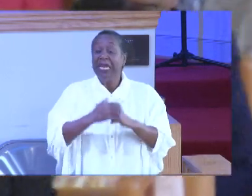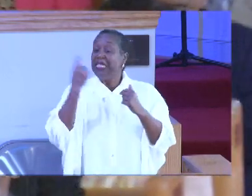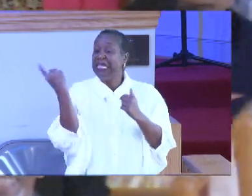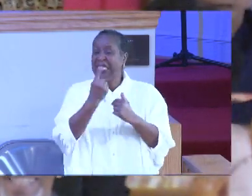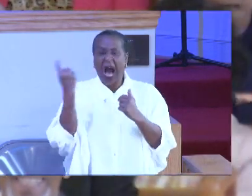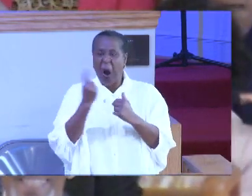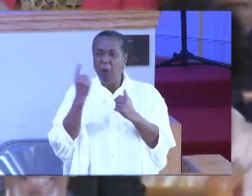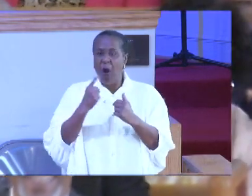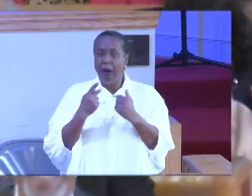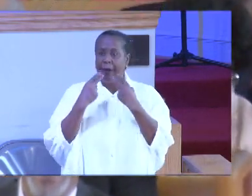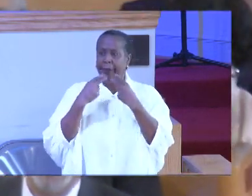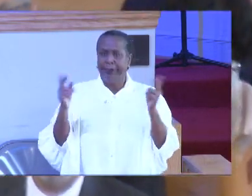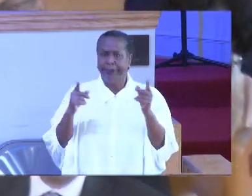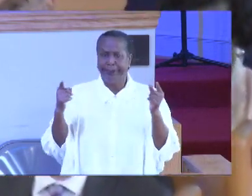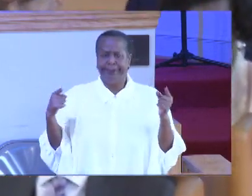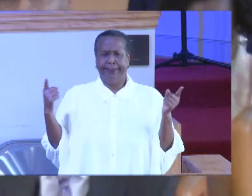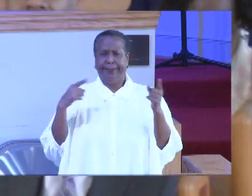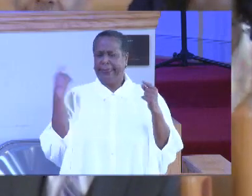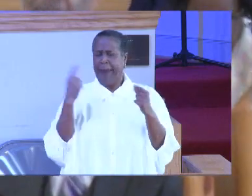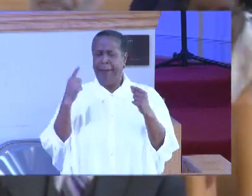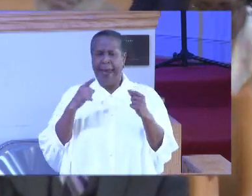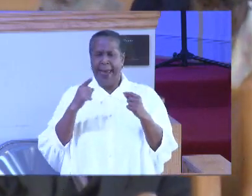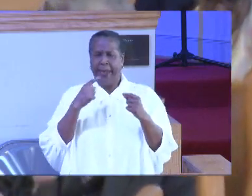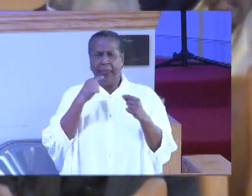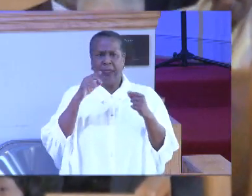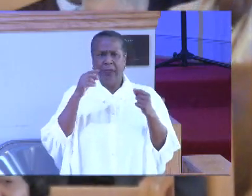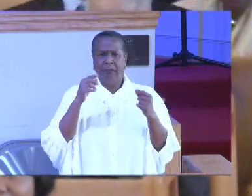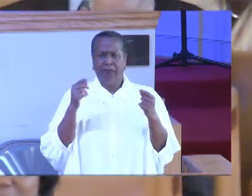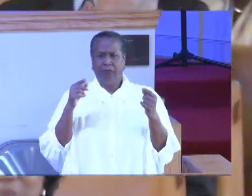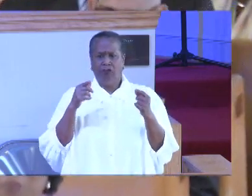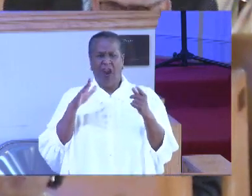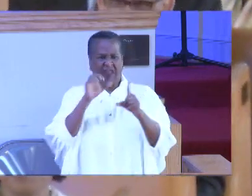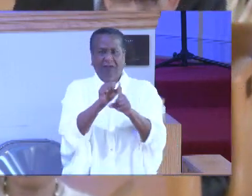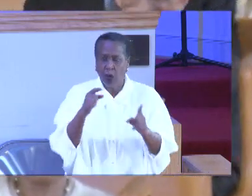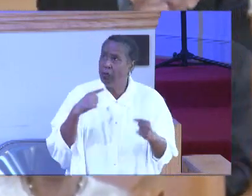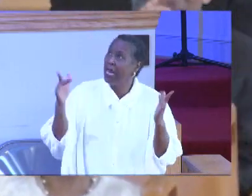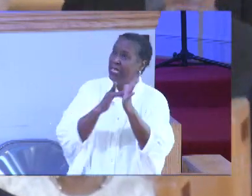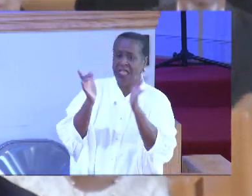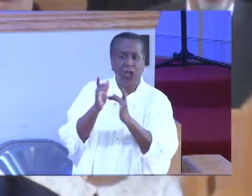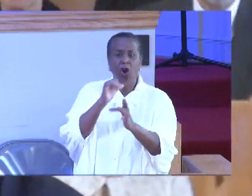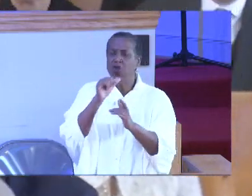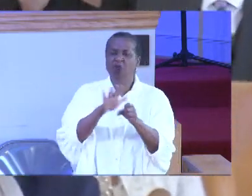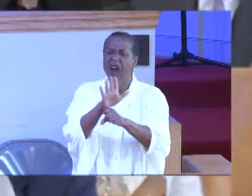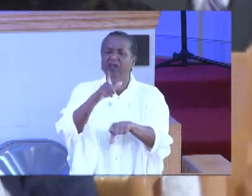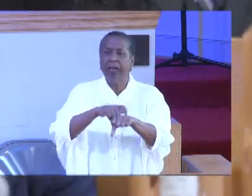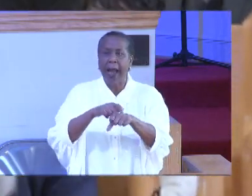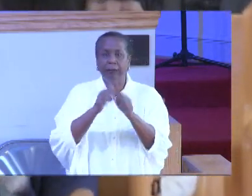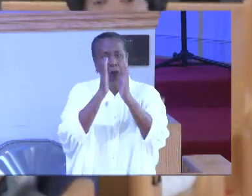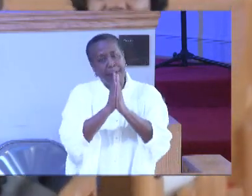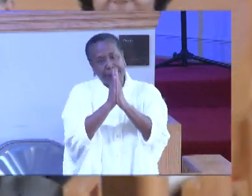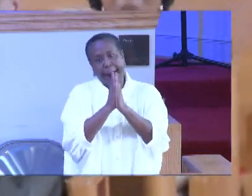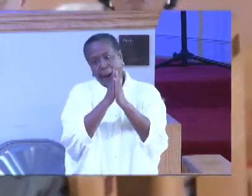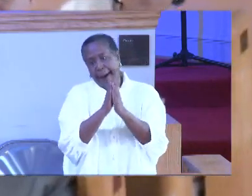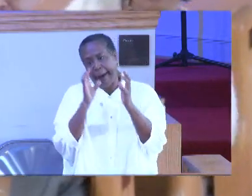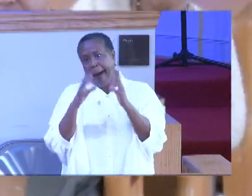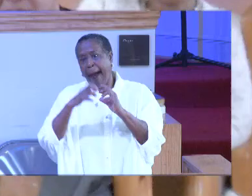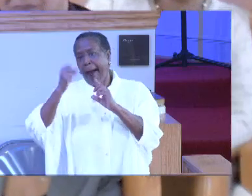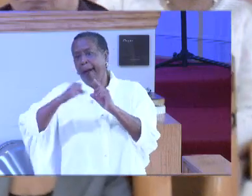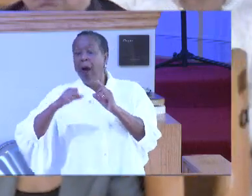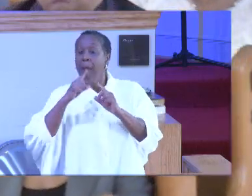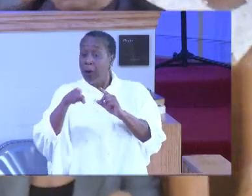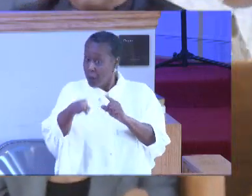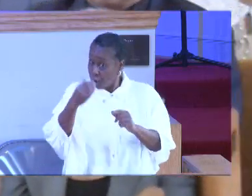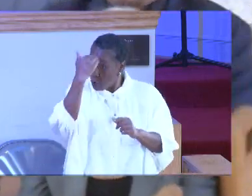Somebody menacing comes in the grocery store while you there. Jesus. You ain't got time to get your prayer language right. But if you know